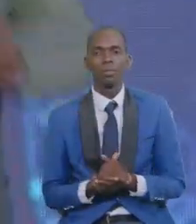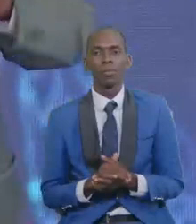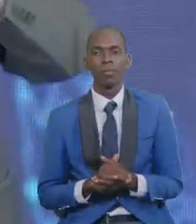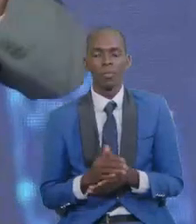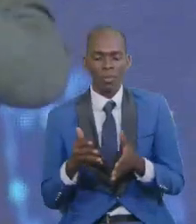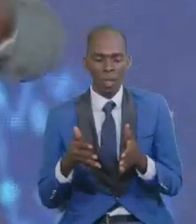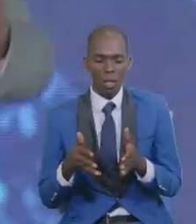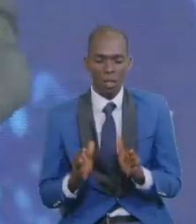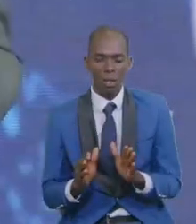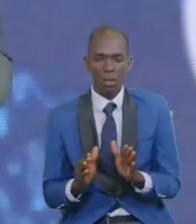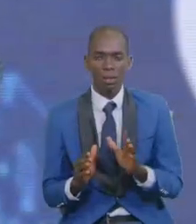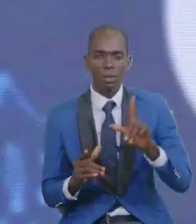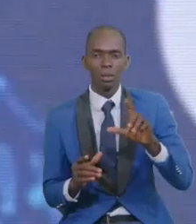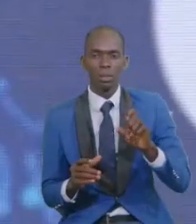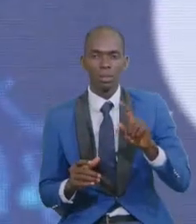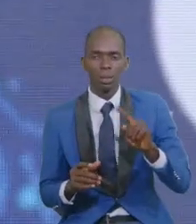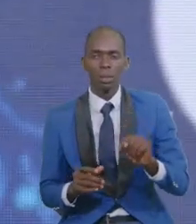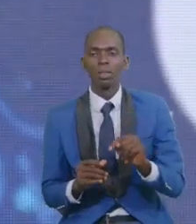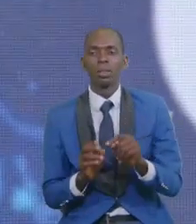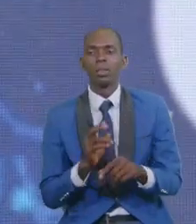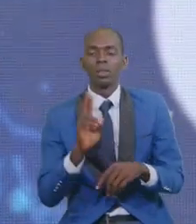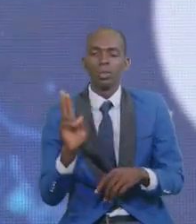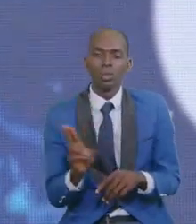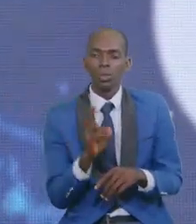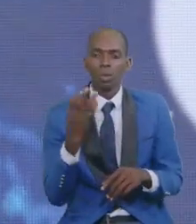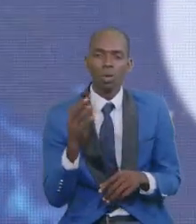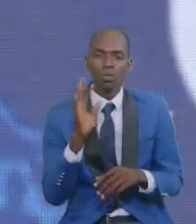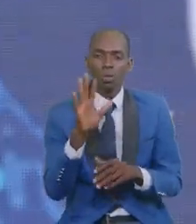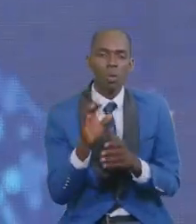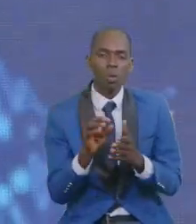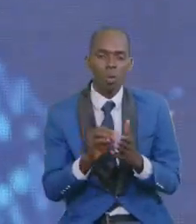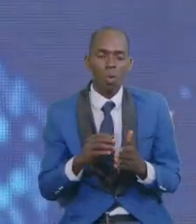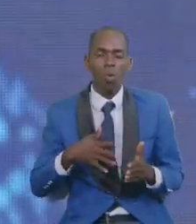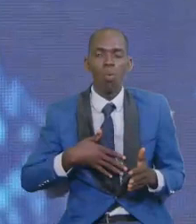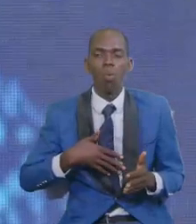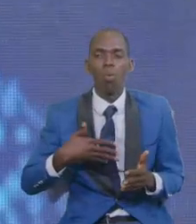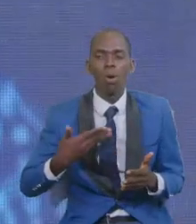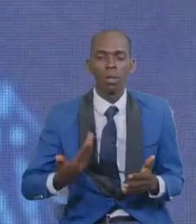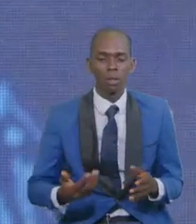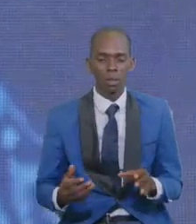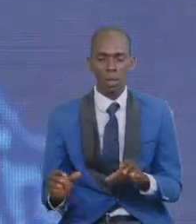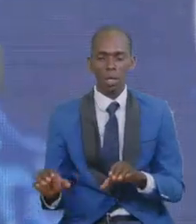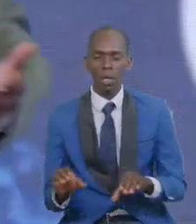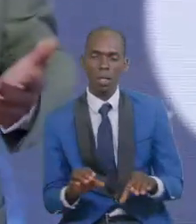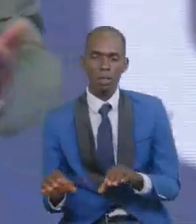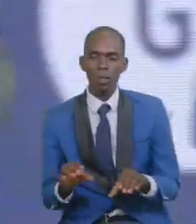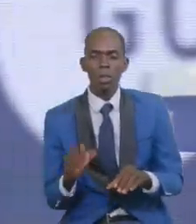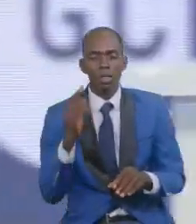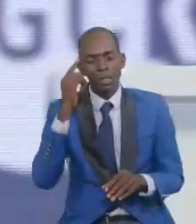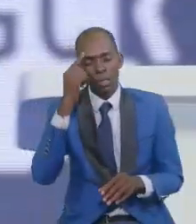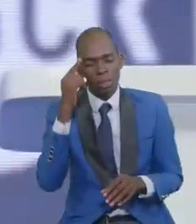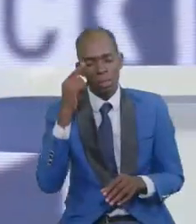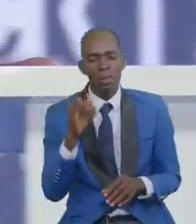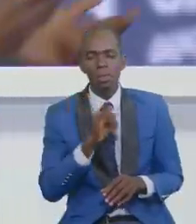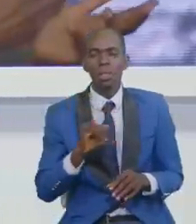Let. It's making use of your voluntary action and voluntary thinking and voluntary decision.